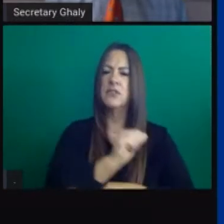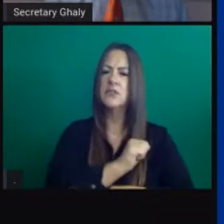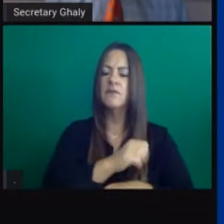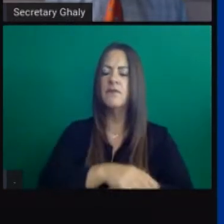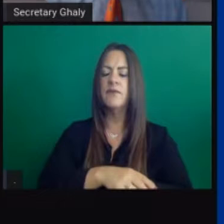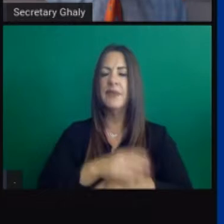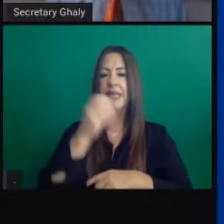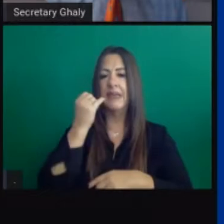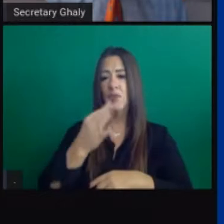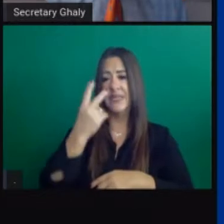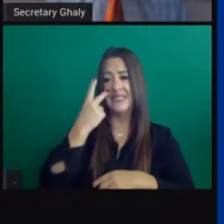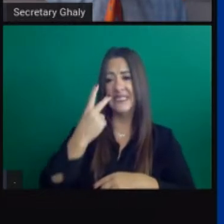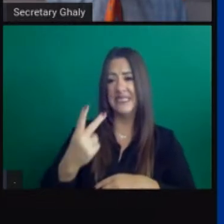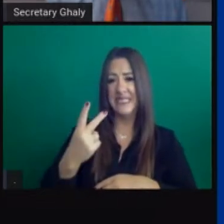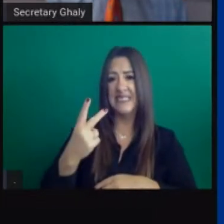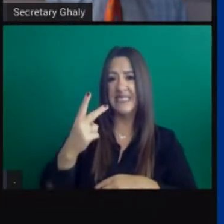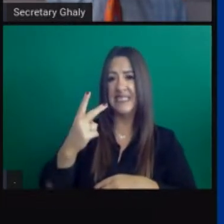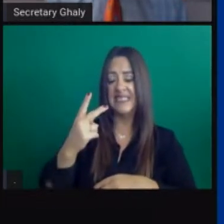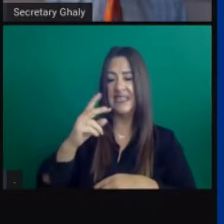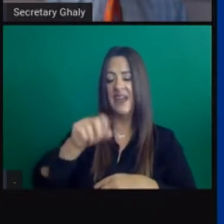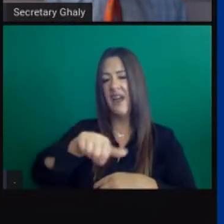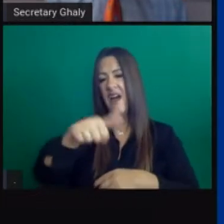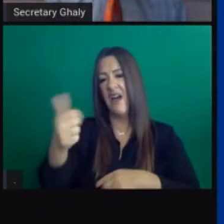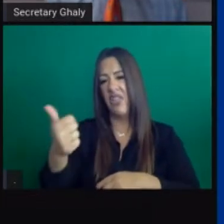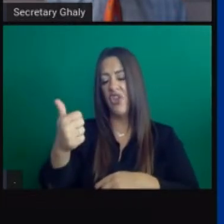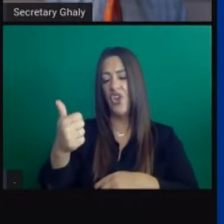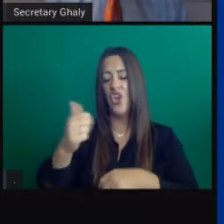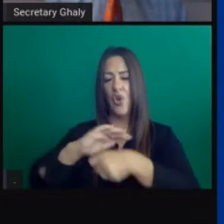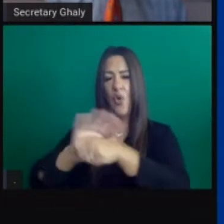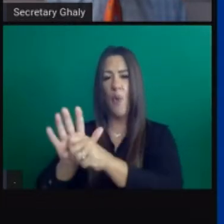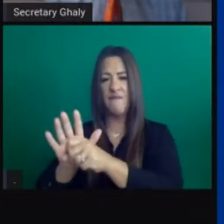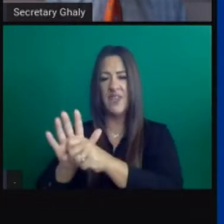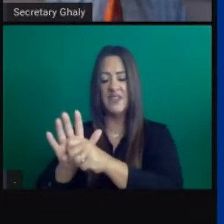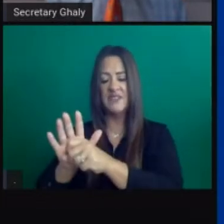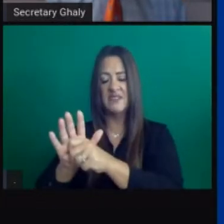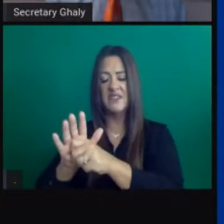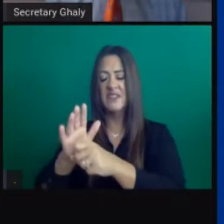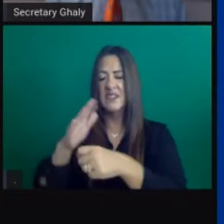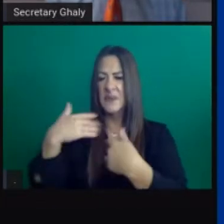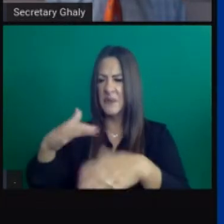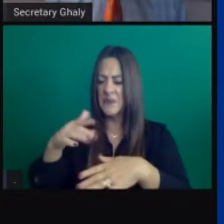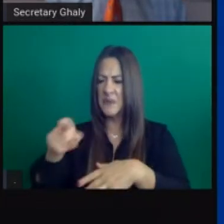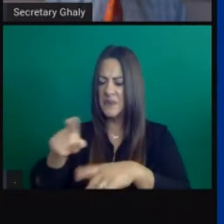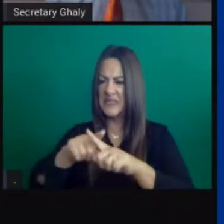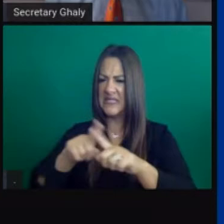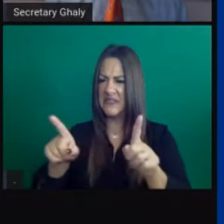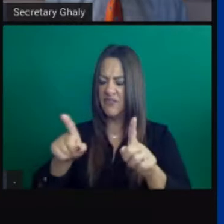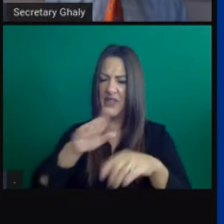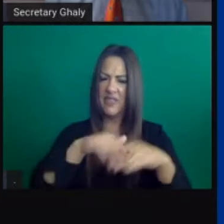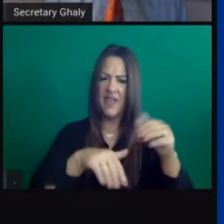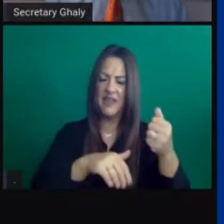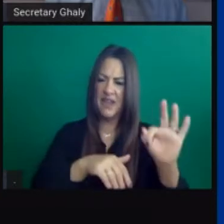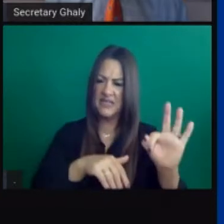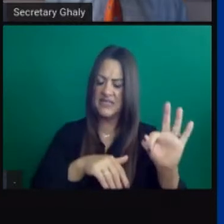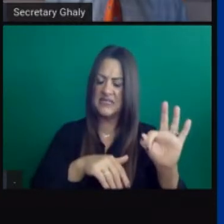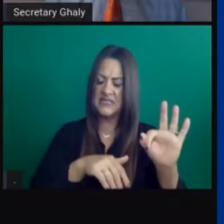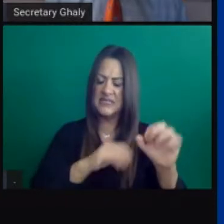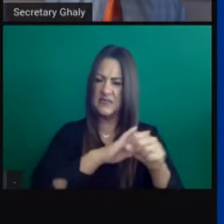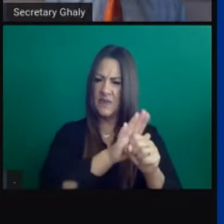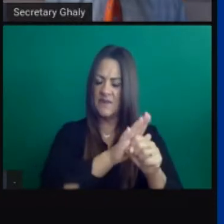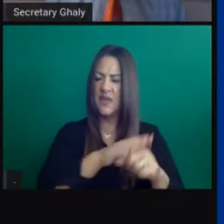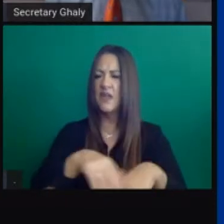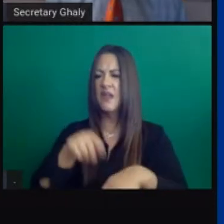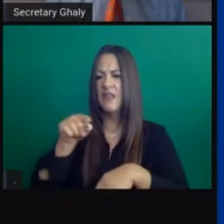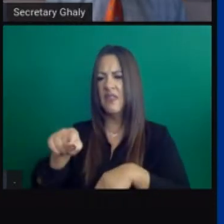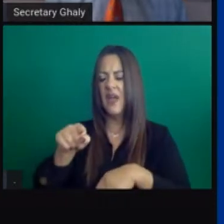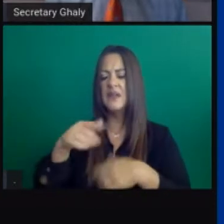how impactful, how infectious this strain of the virus is versus the one that we've been dealing with for many,